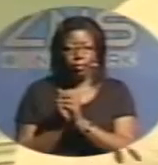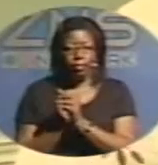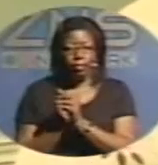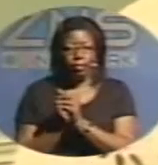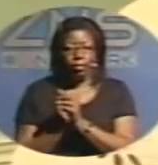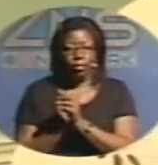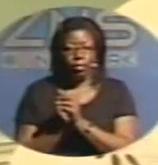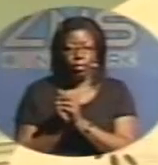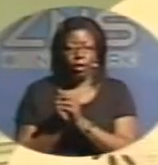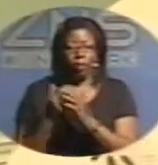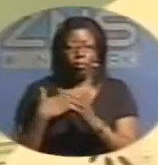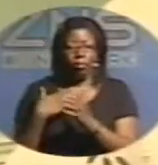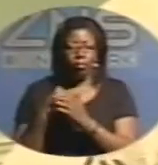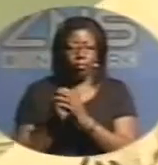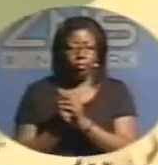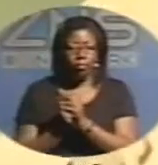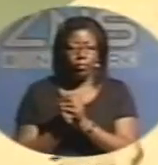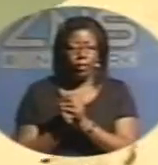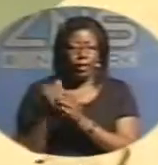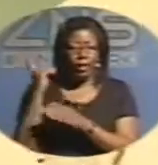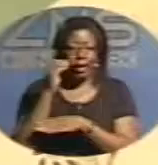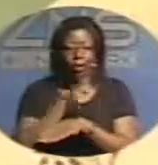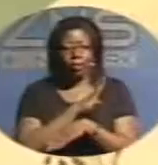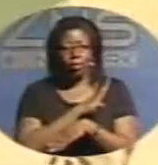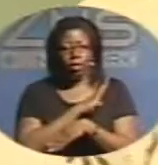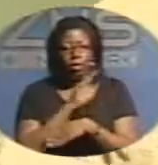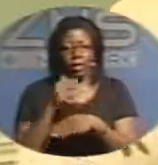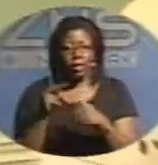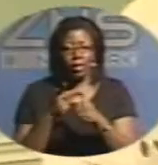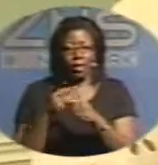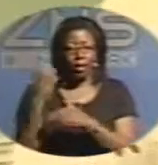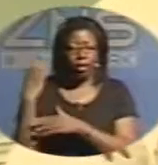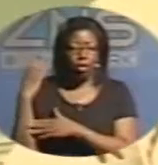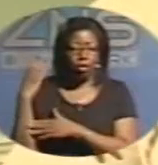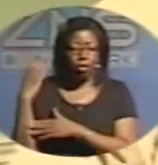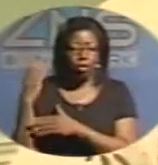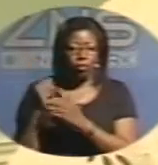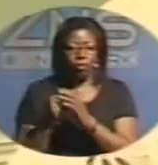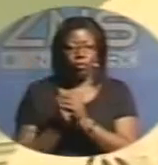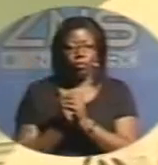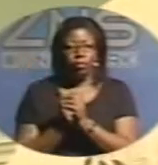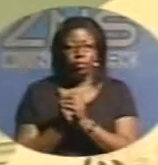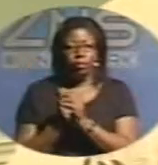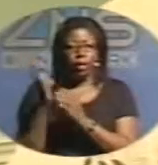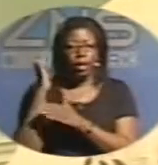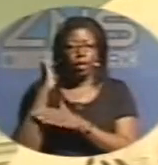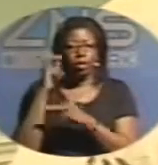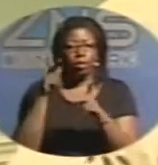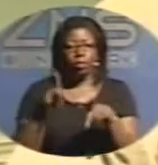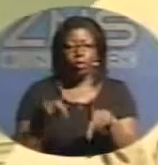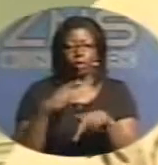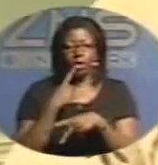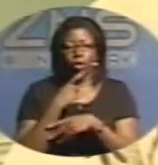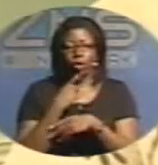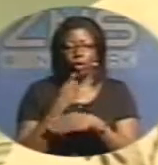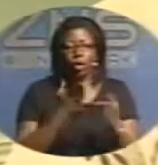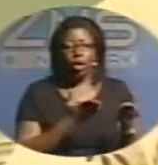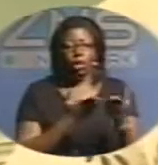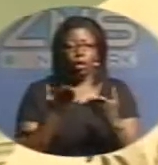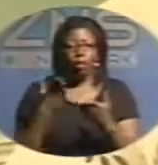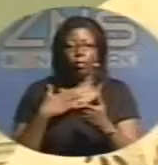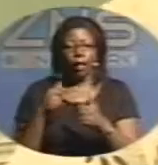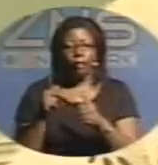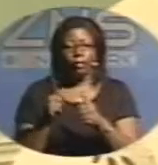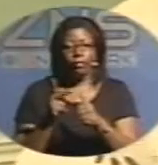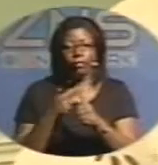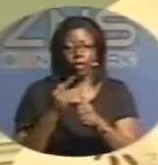first coach, and Deansa Burroughs, my second coach, and he was the person who bought my first